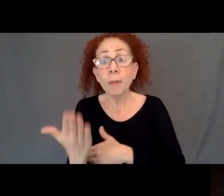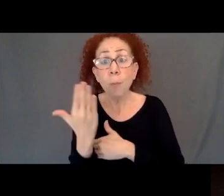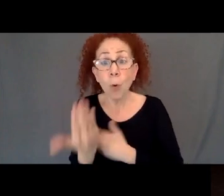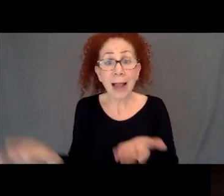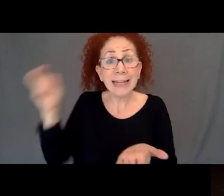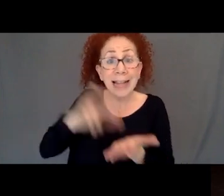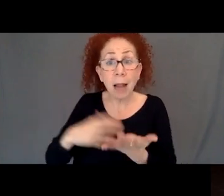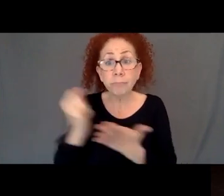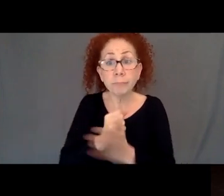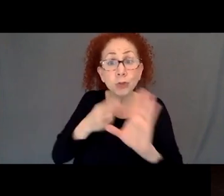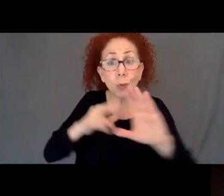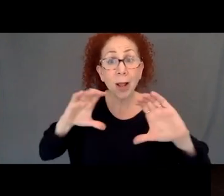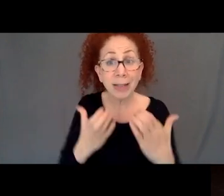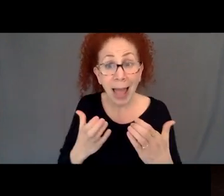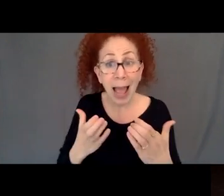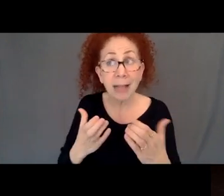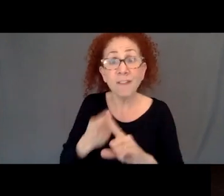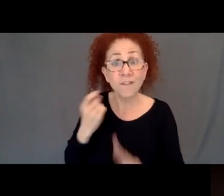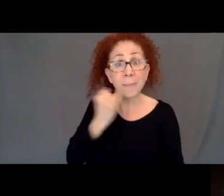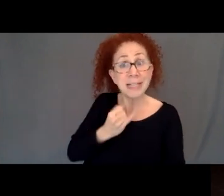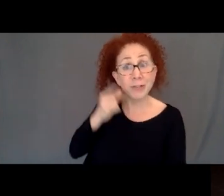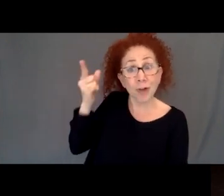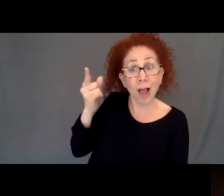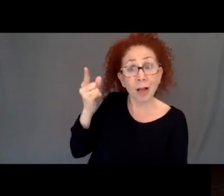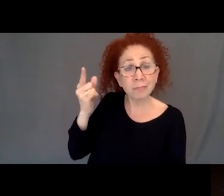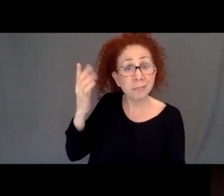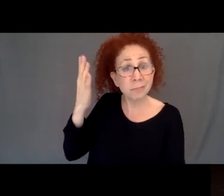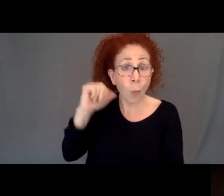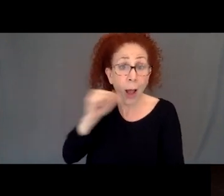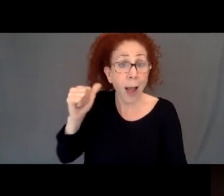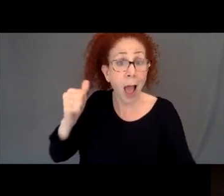a.m. taking class way out in Israel,